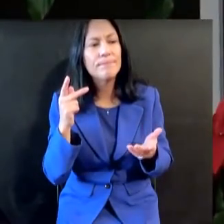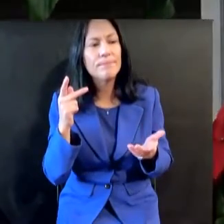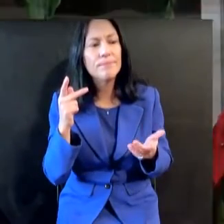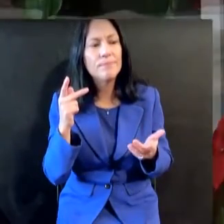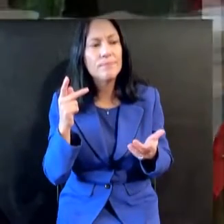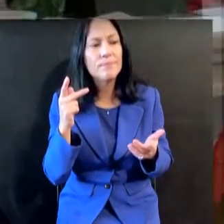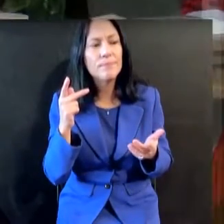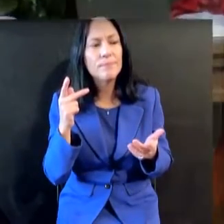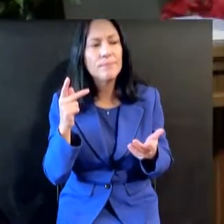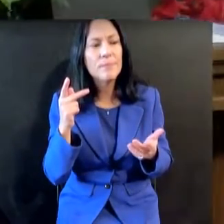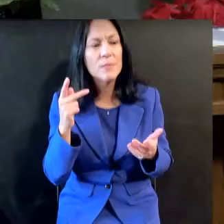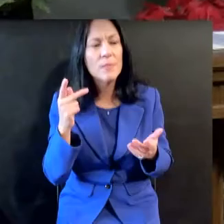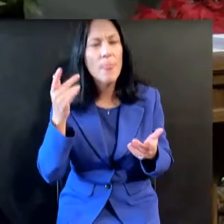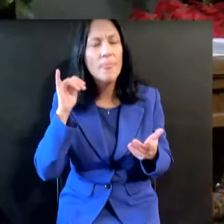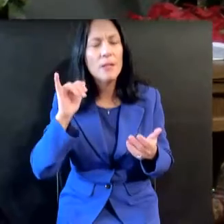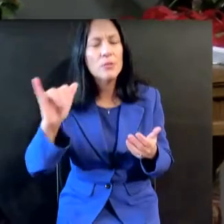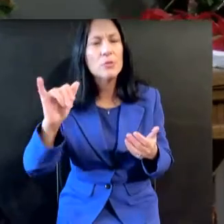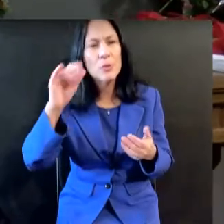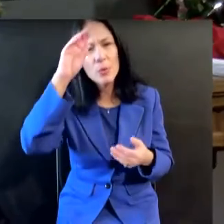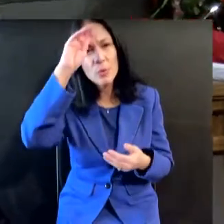the eternal Son pours